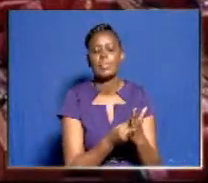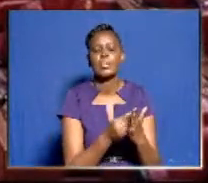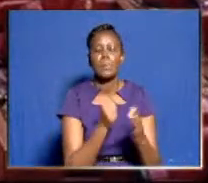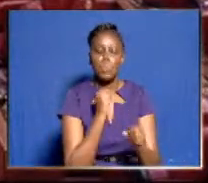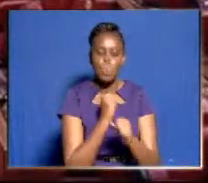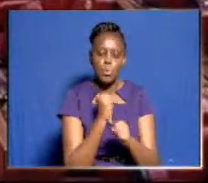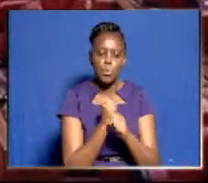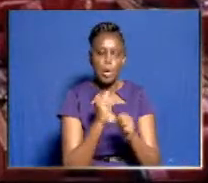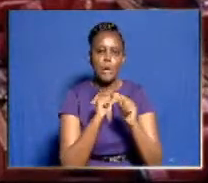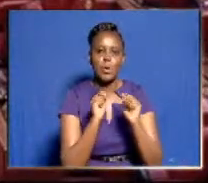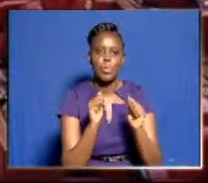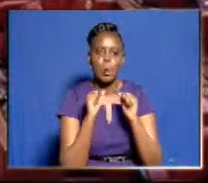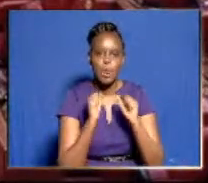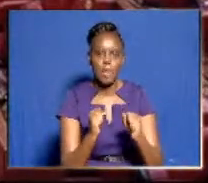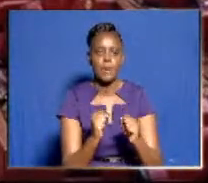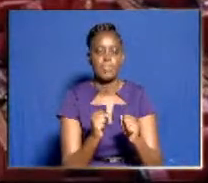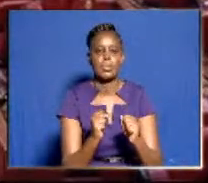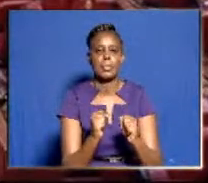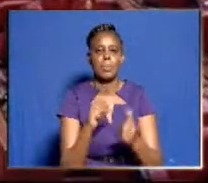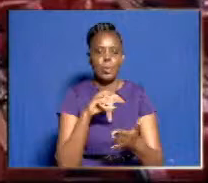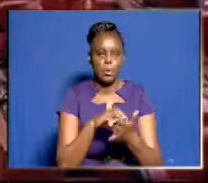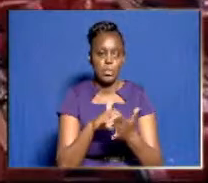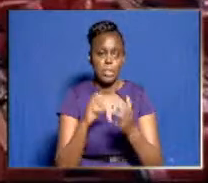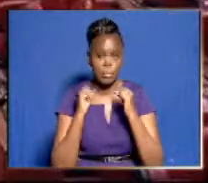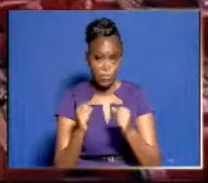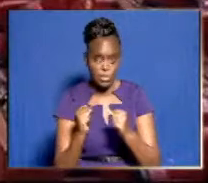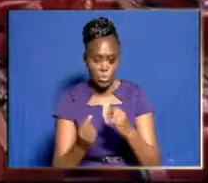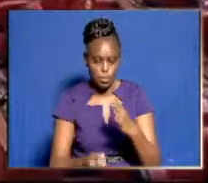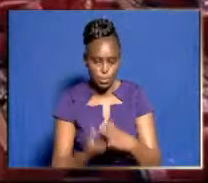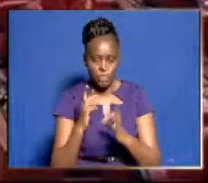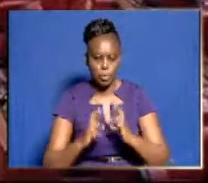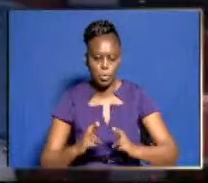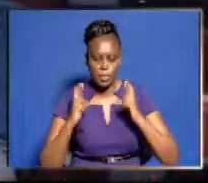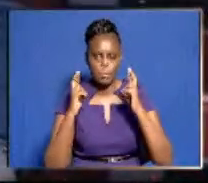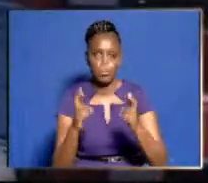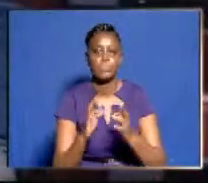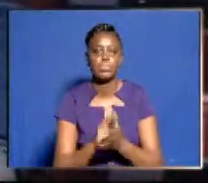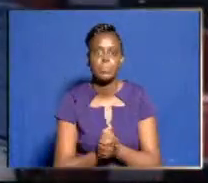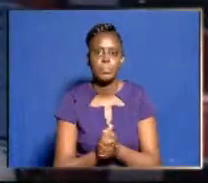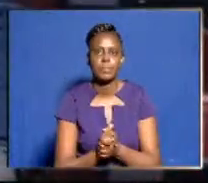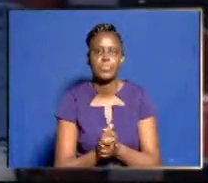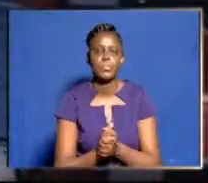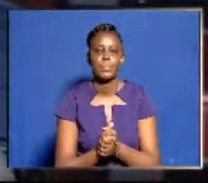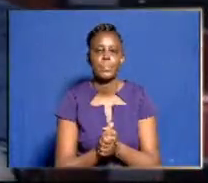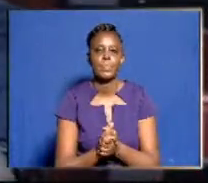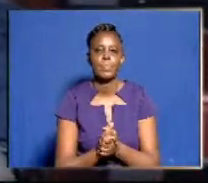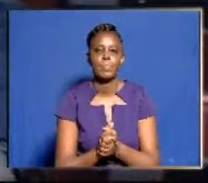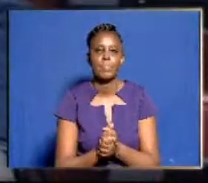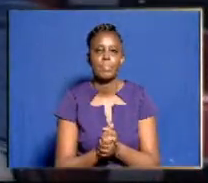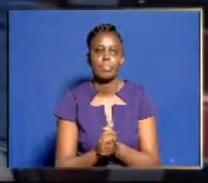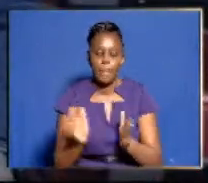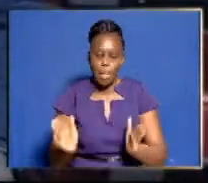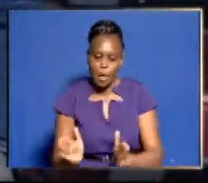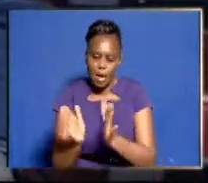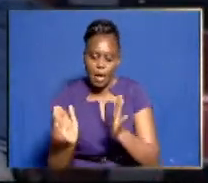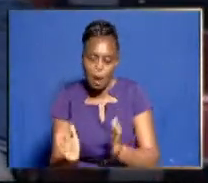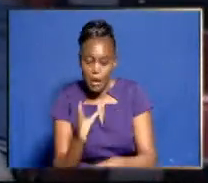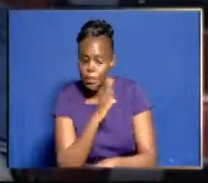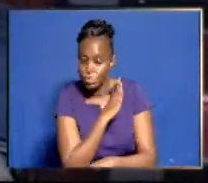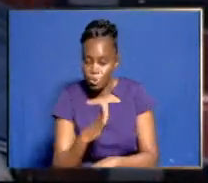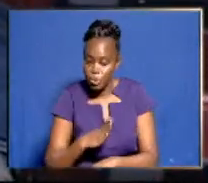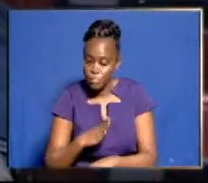that we are in the country to produce this report, Honourable Speaker. As I do so, I encourage them to